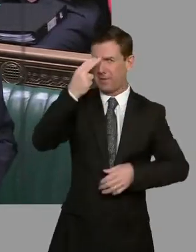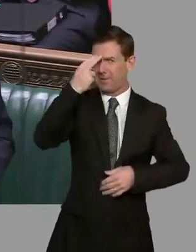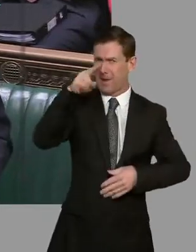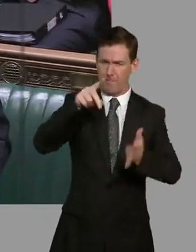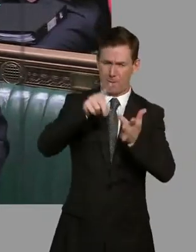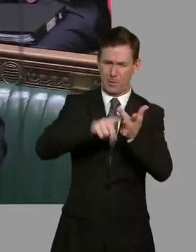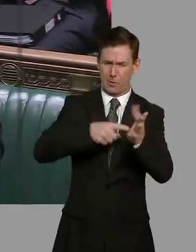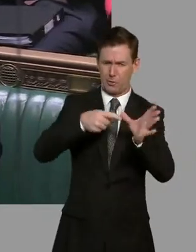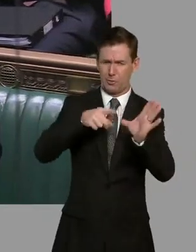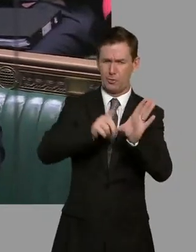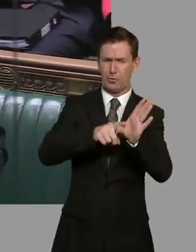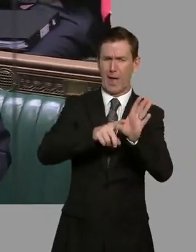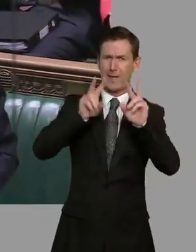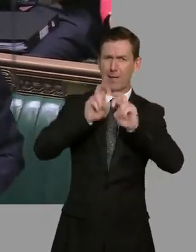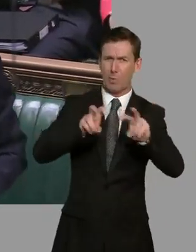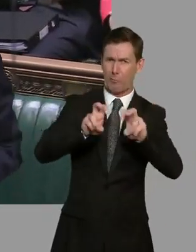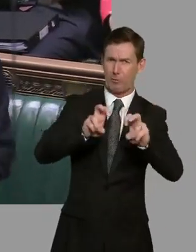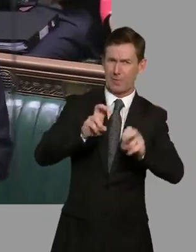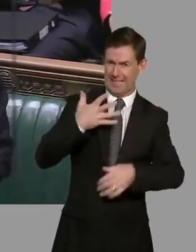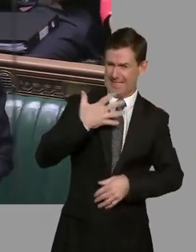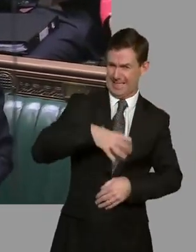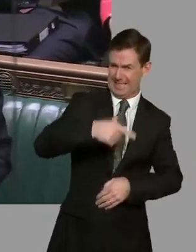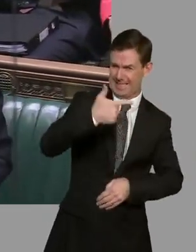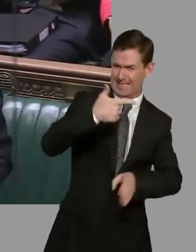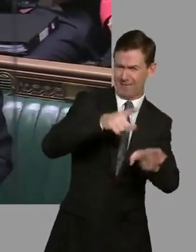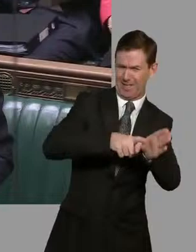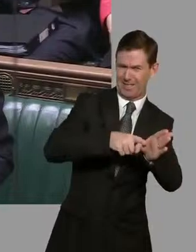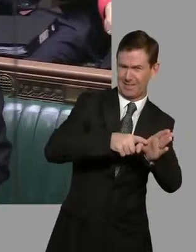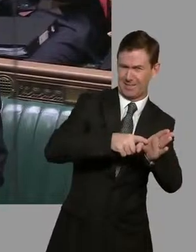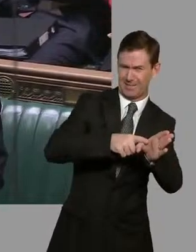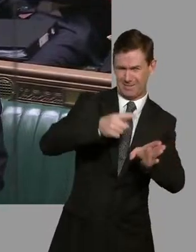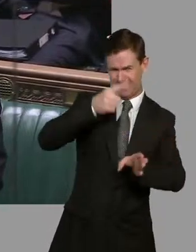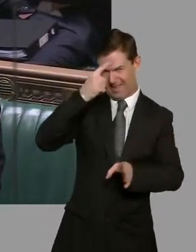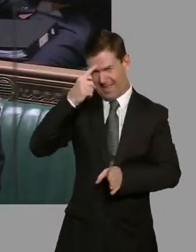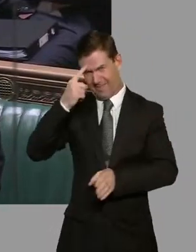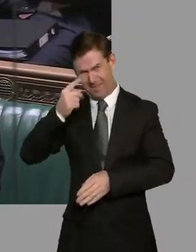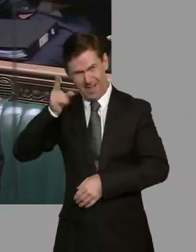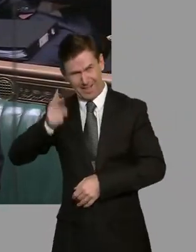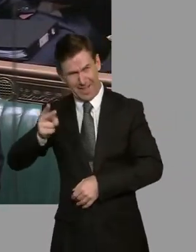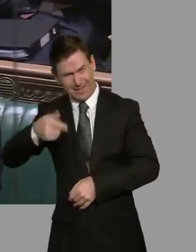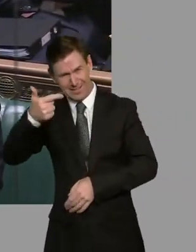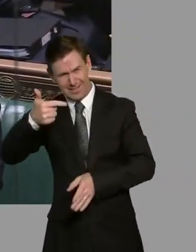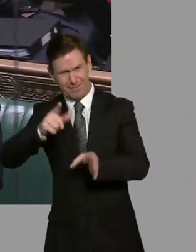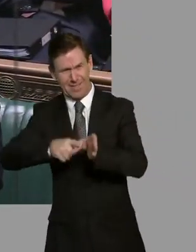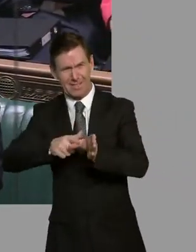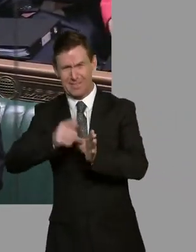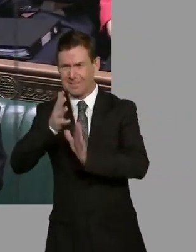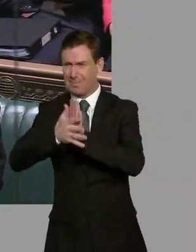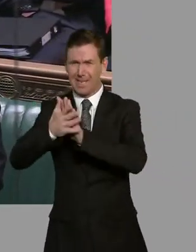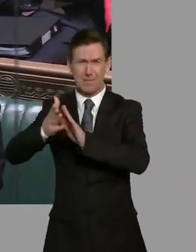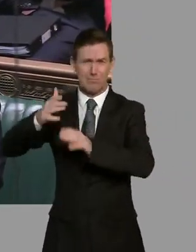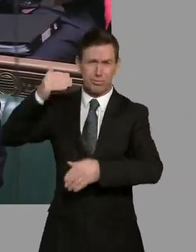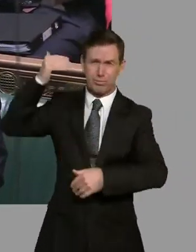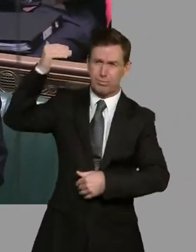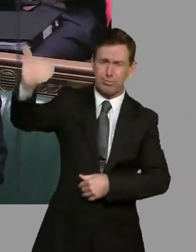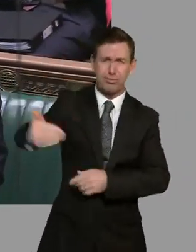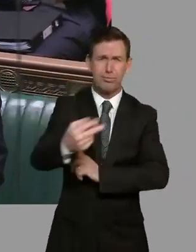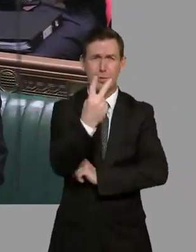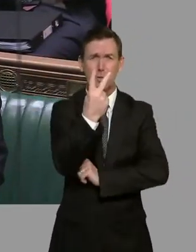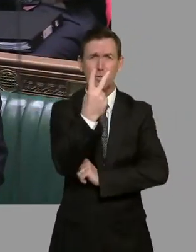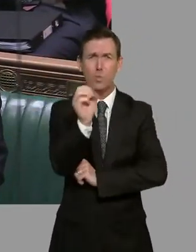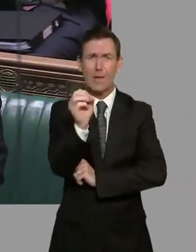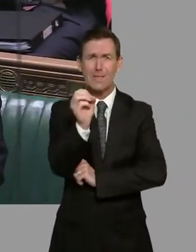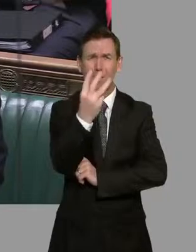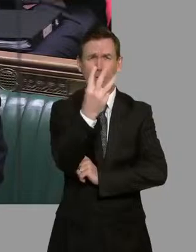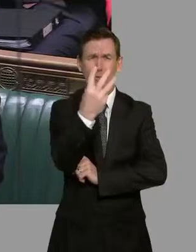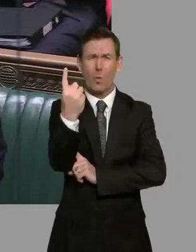2031. I think action is what's required. But whatever your view, whatever anyone's view on whether a further inquiry is